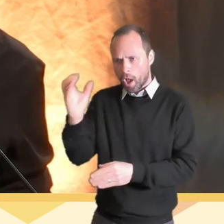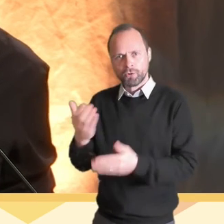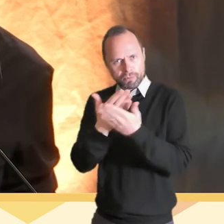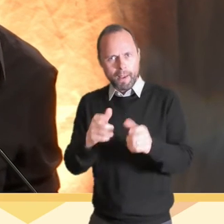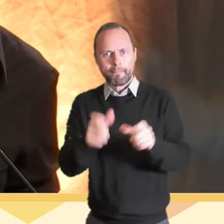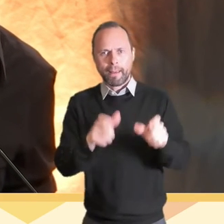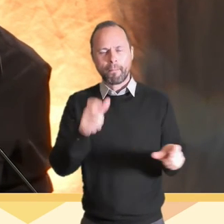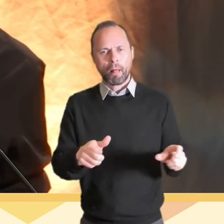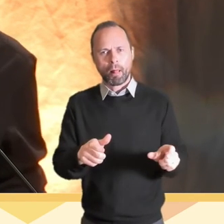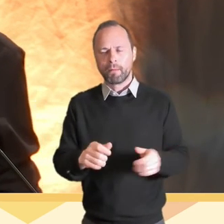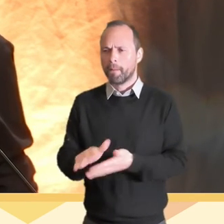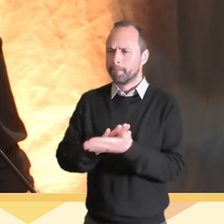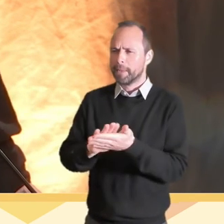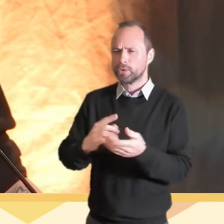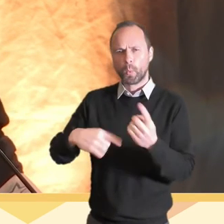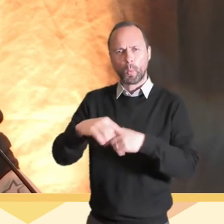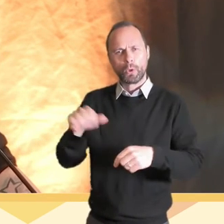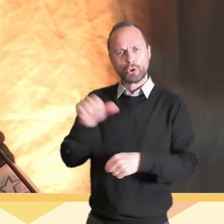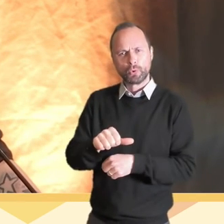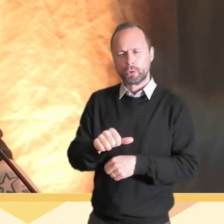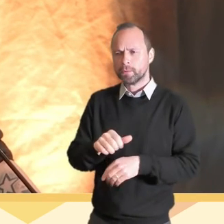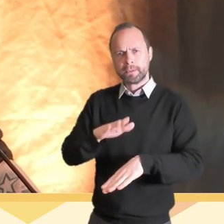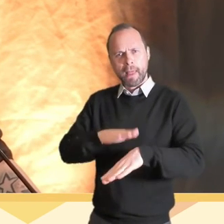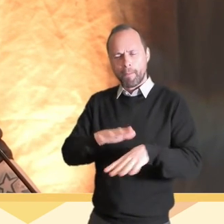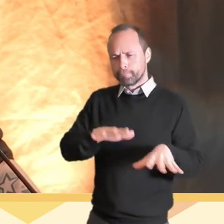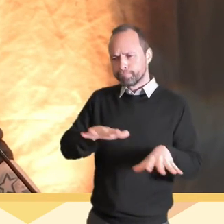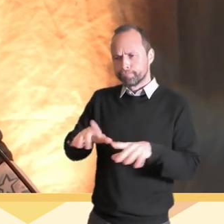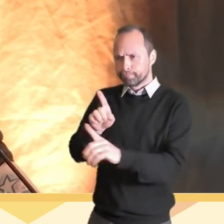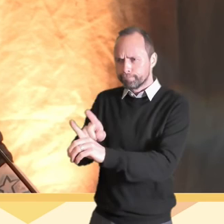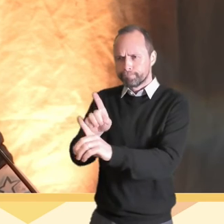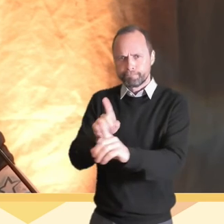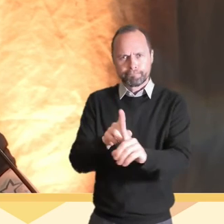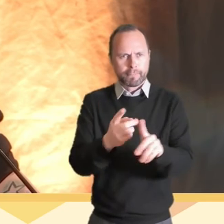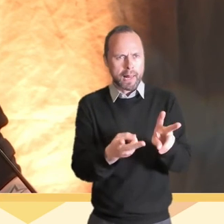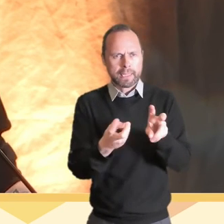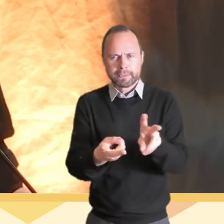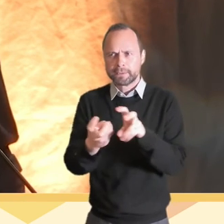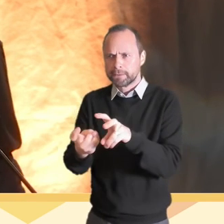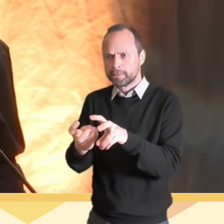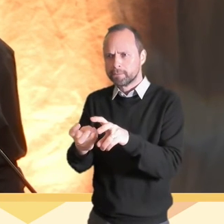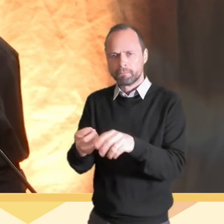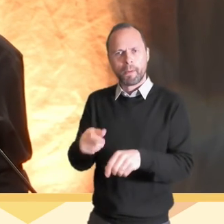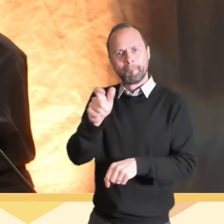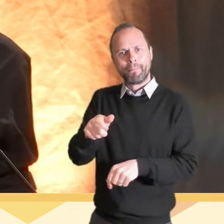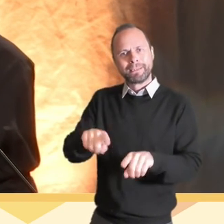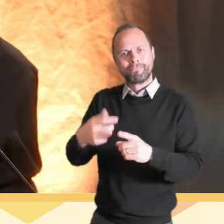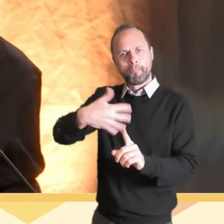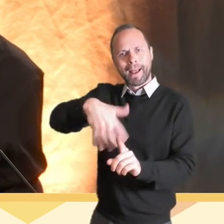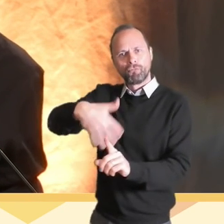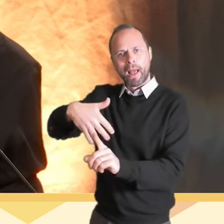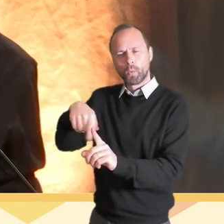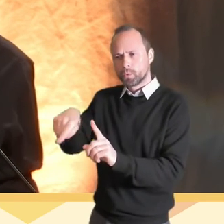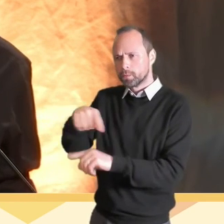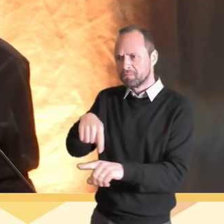Building a bigger table is about taking the time to listen and hear those who are not like us, who